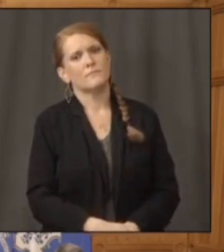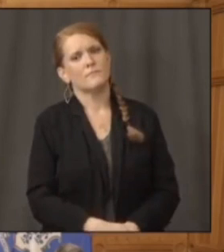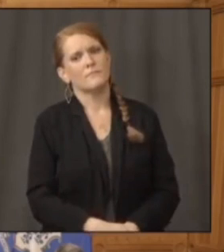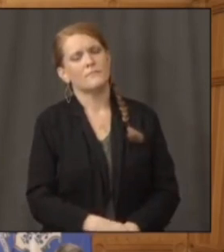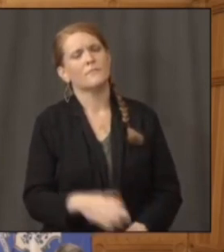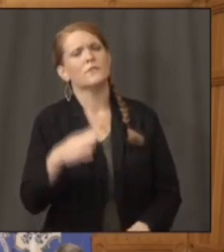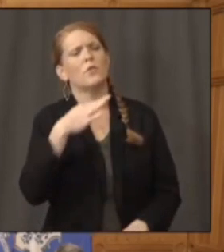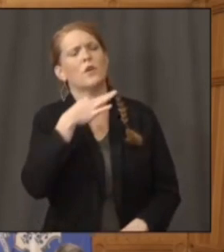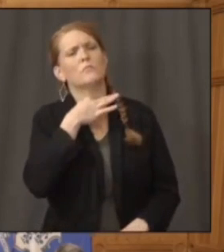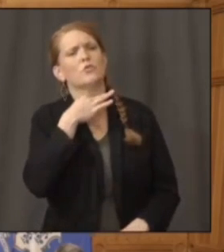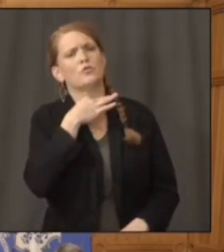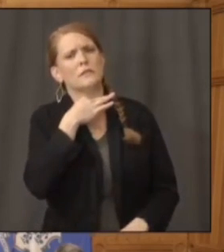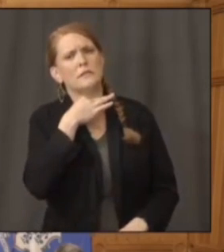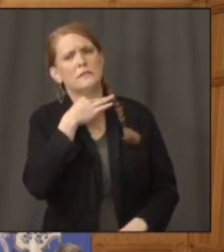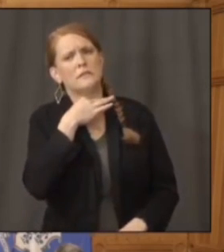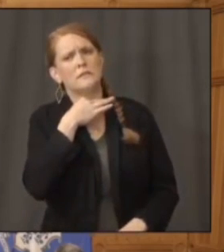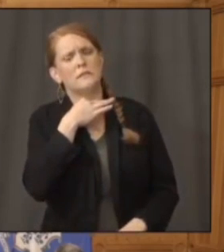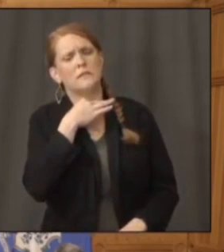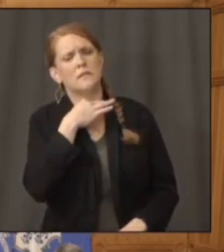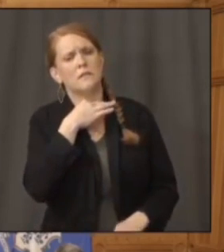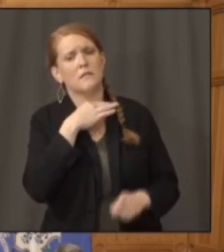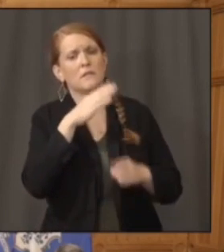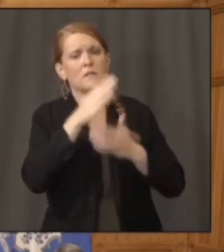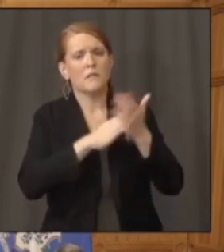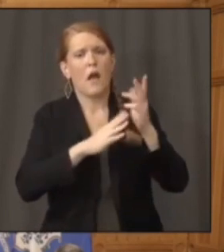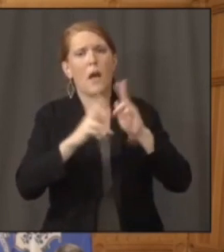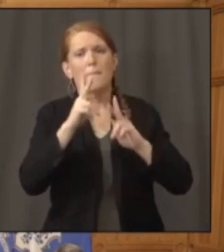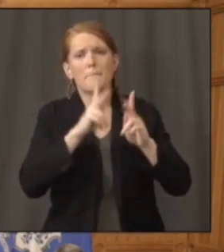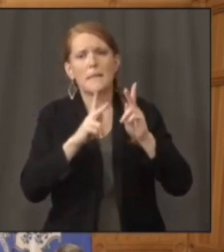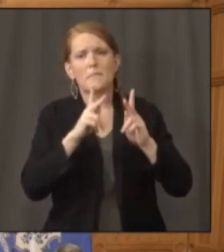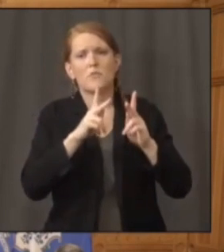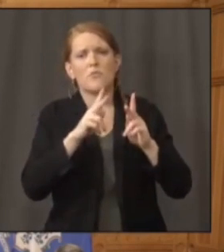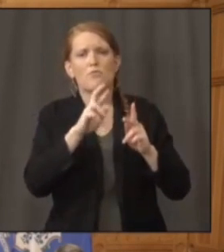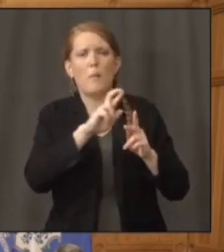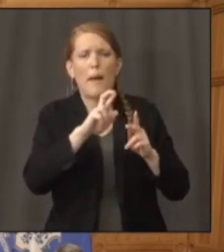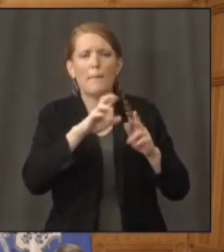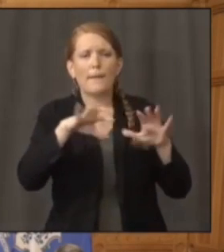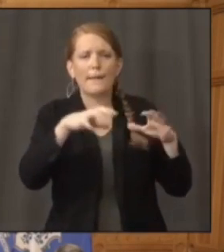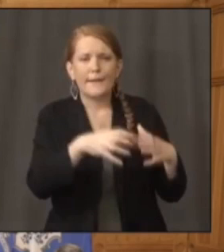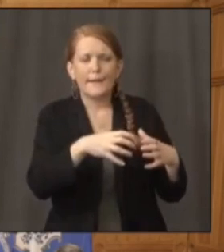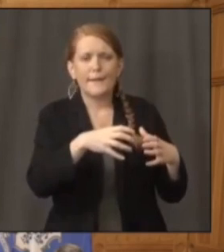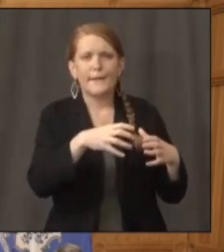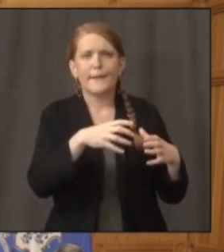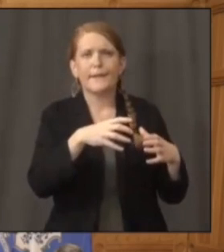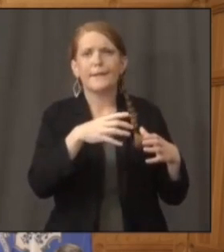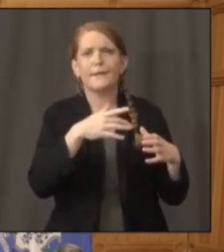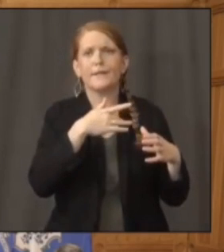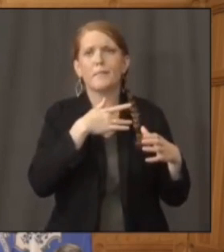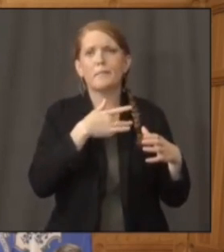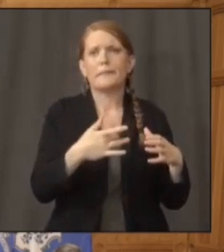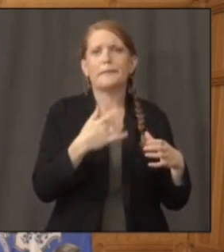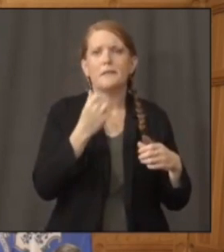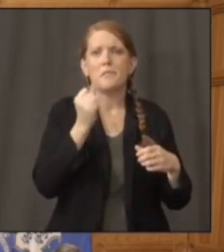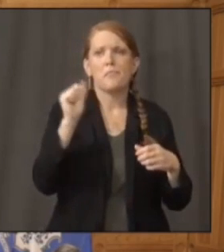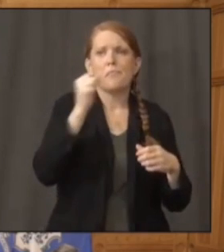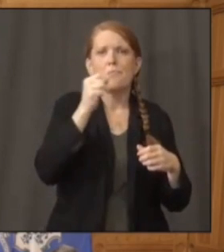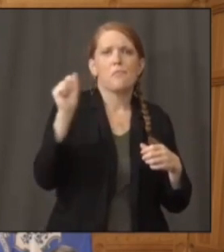reopening the state seems to be parroting politically charged statements from the White House?